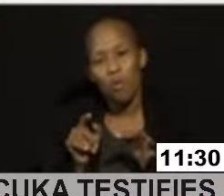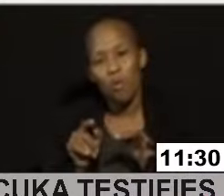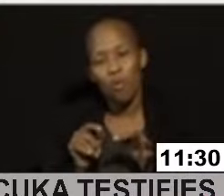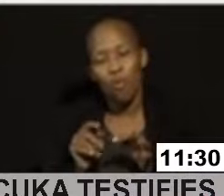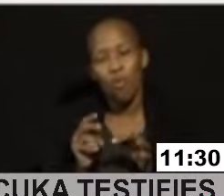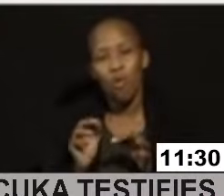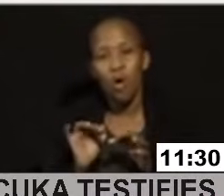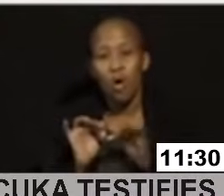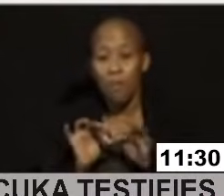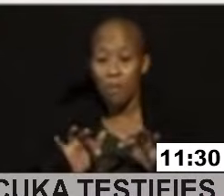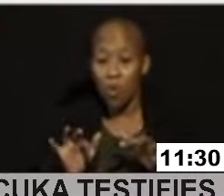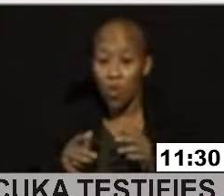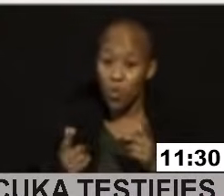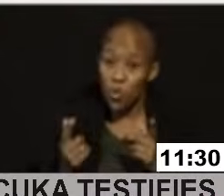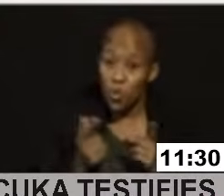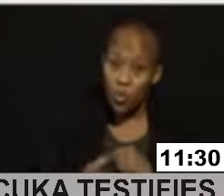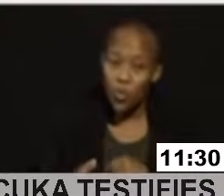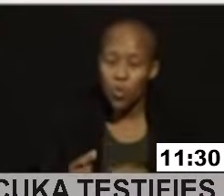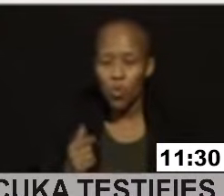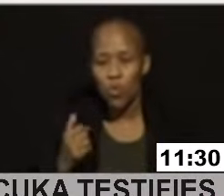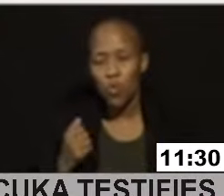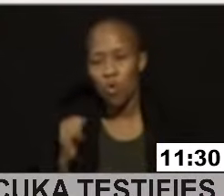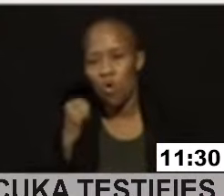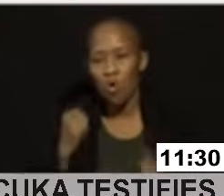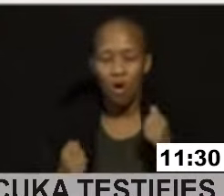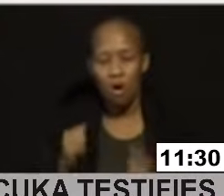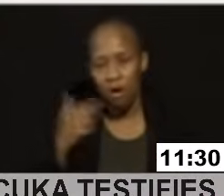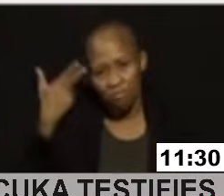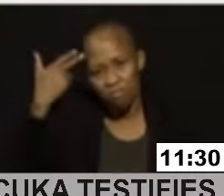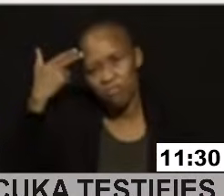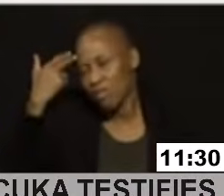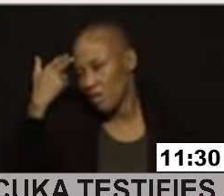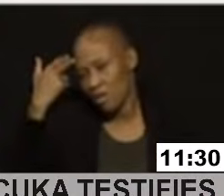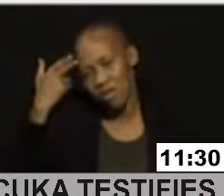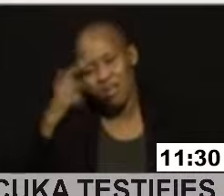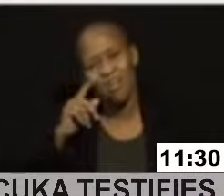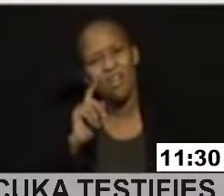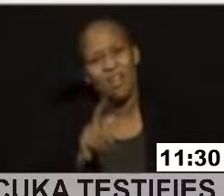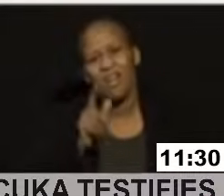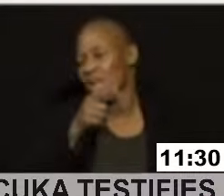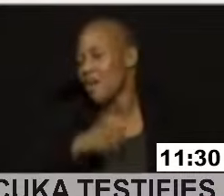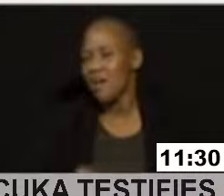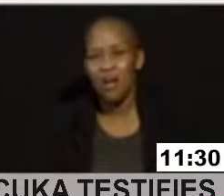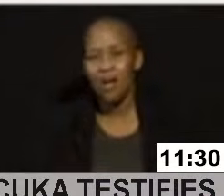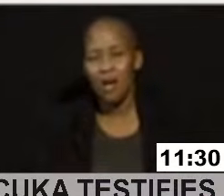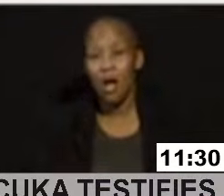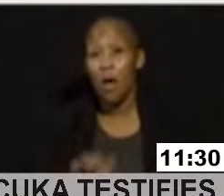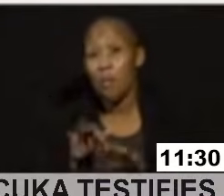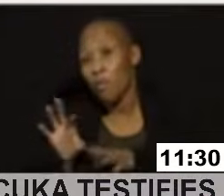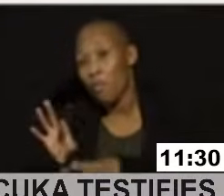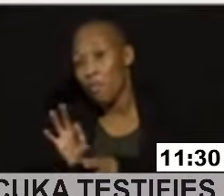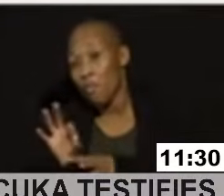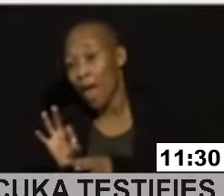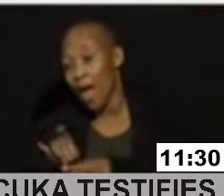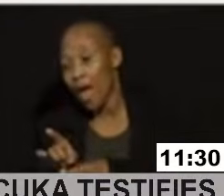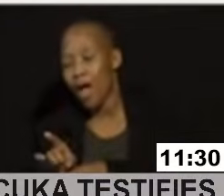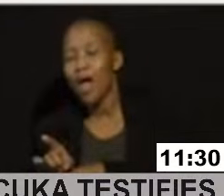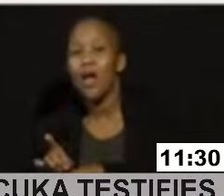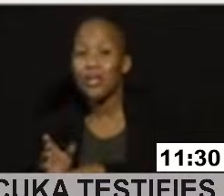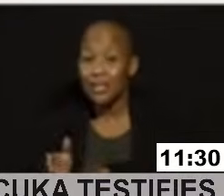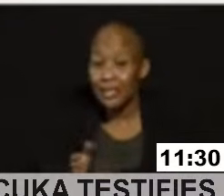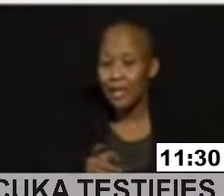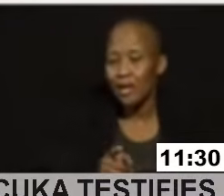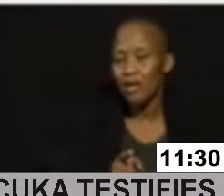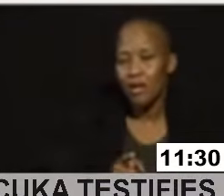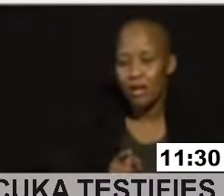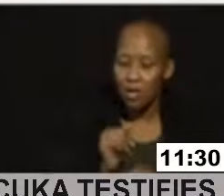who were doing the hijackings. But when we started, we said, no, let's look for the kingpins. Because the guys who are running around taking the cars,